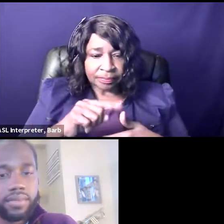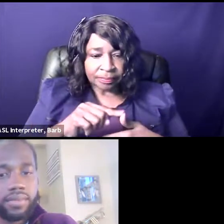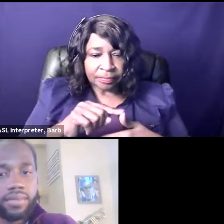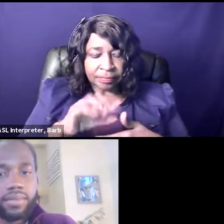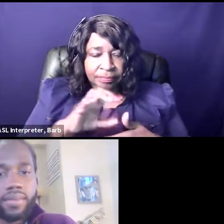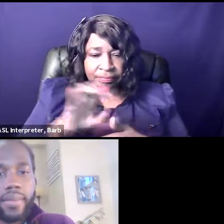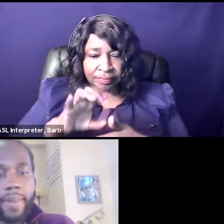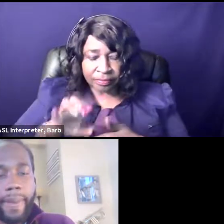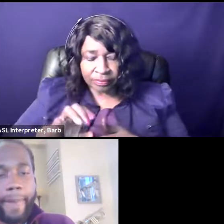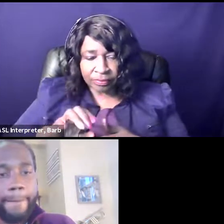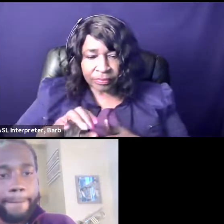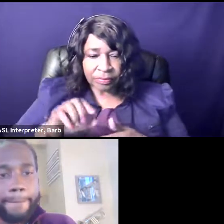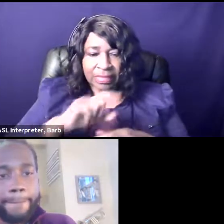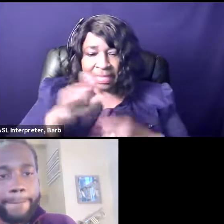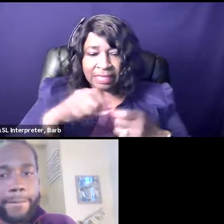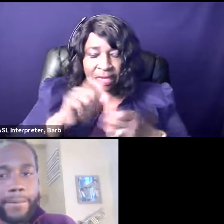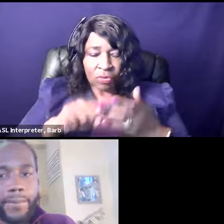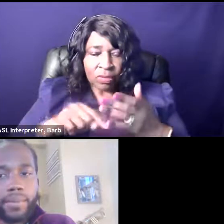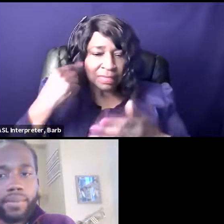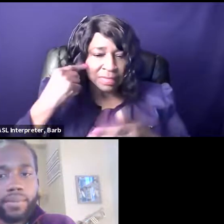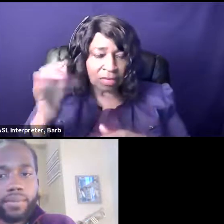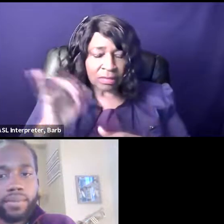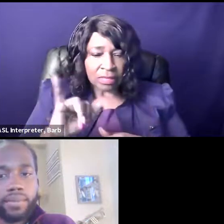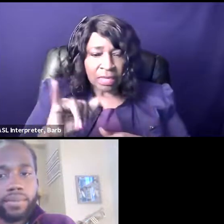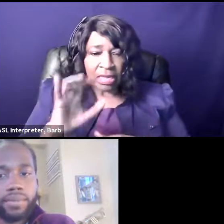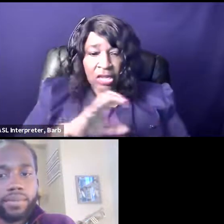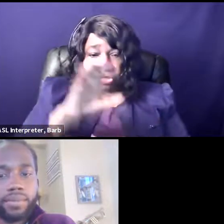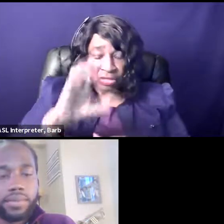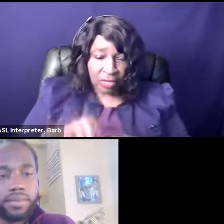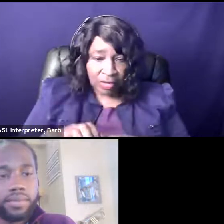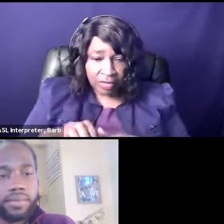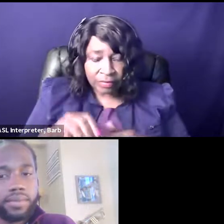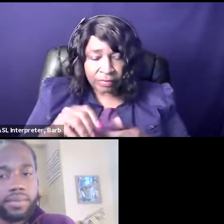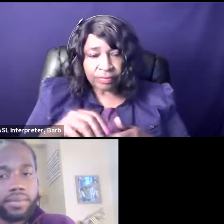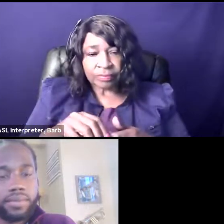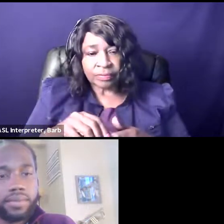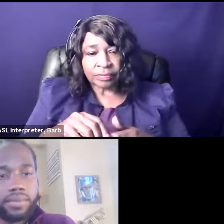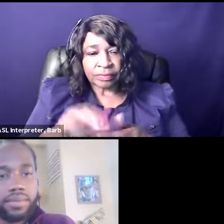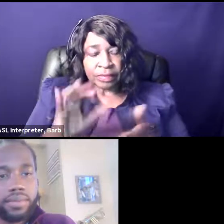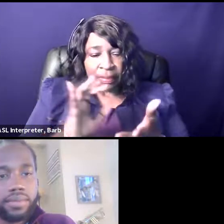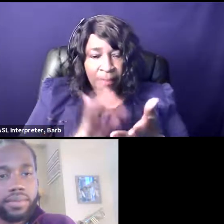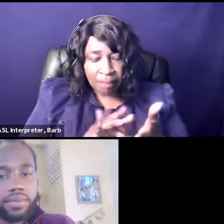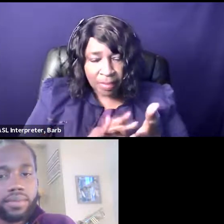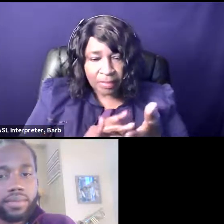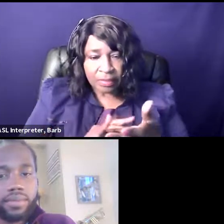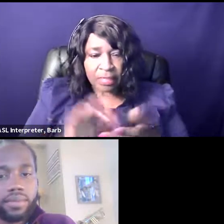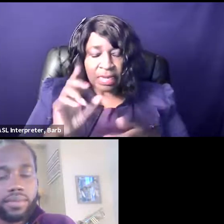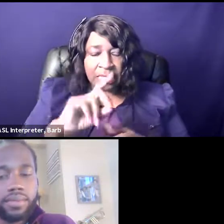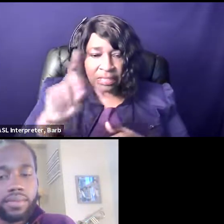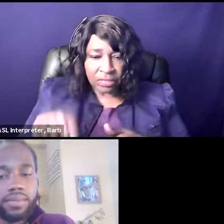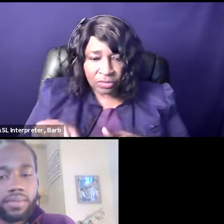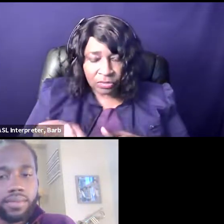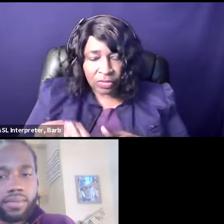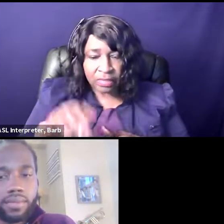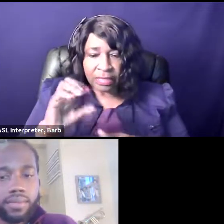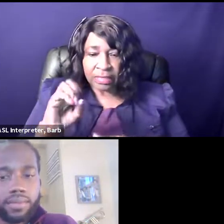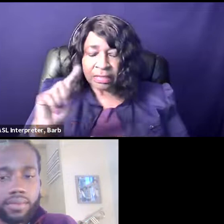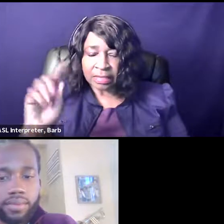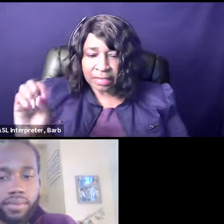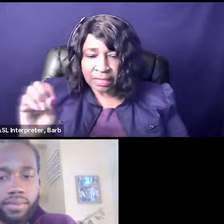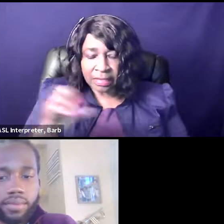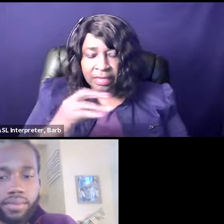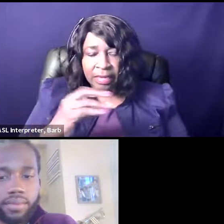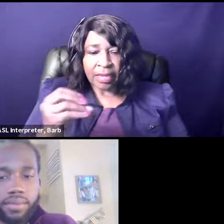what it sounds like. For people in Chicago, that's Con Edison. In Detroit, that's DTE.